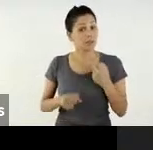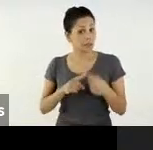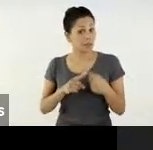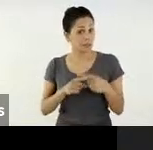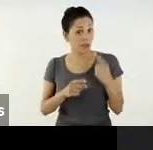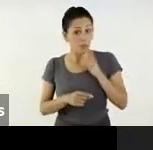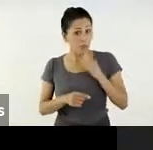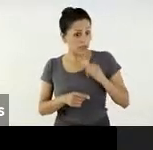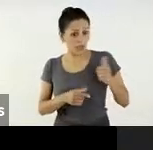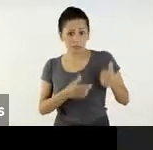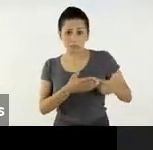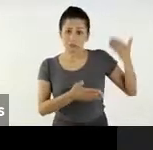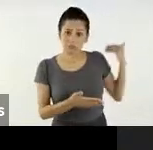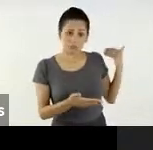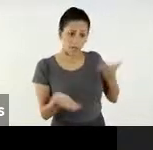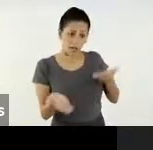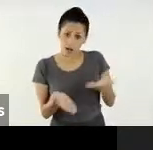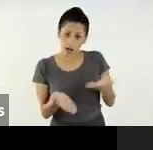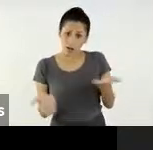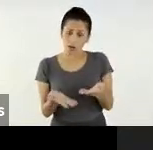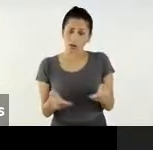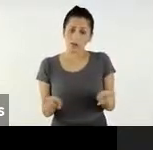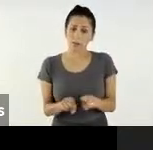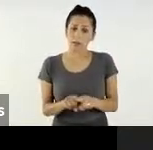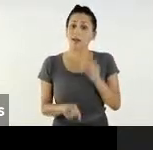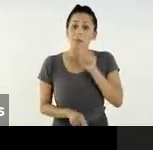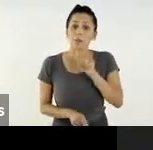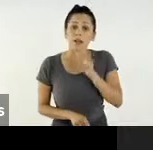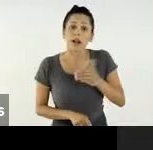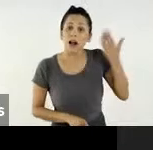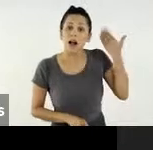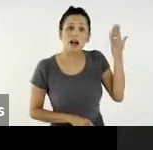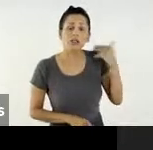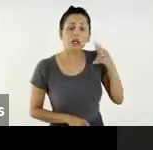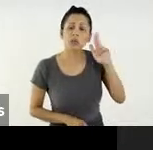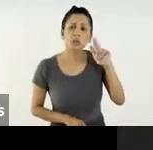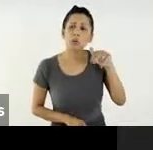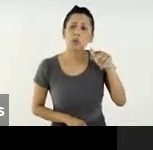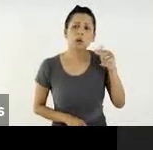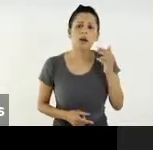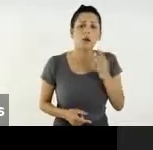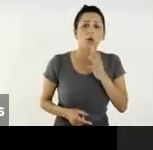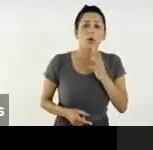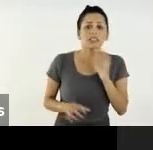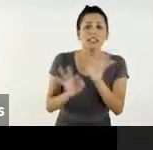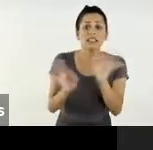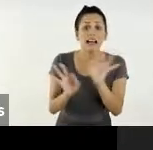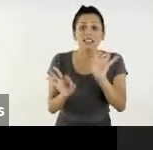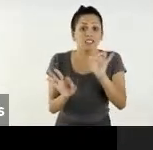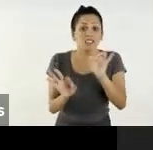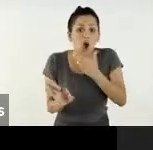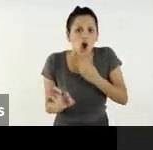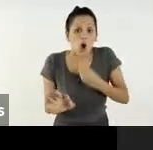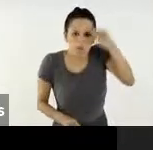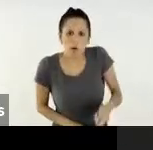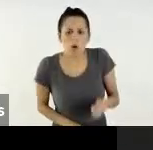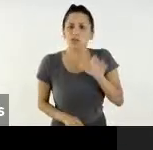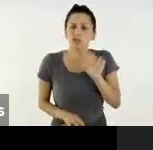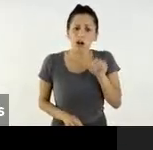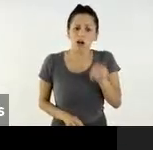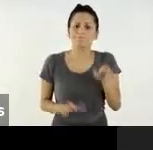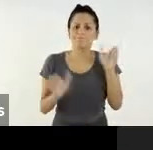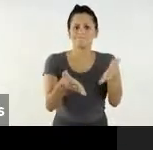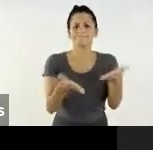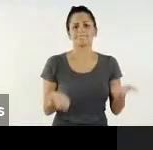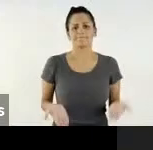hadn't glimpsed anything but the paternalistic. And so it must be something deeper, something more specific to our